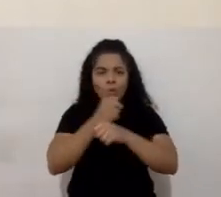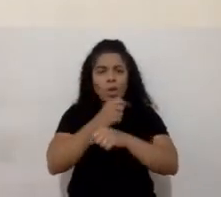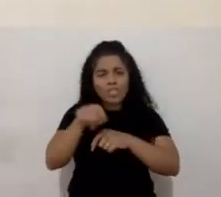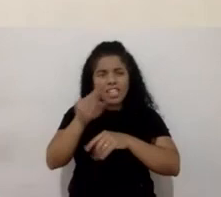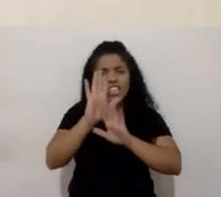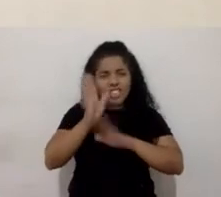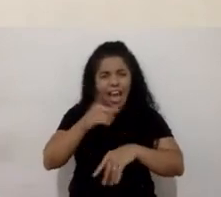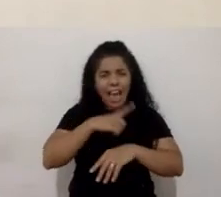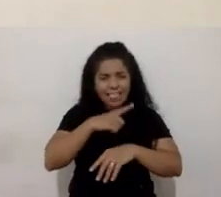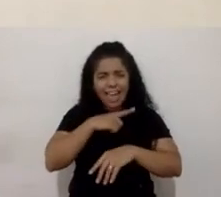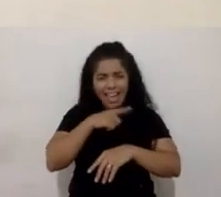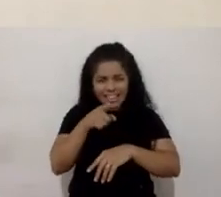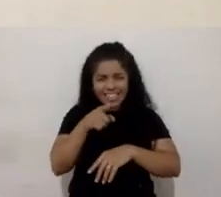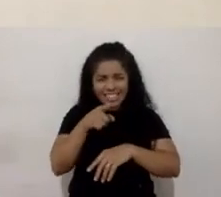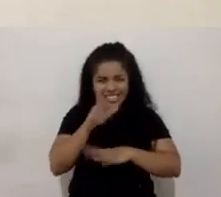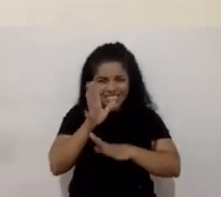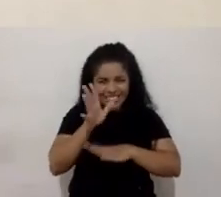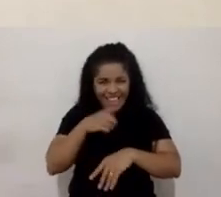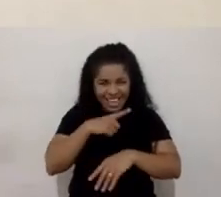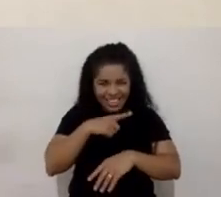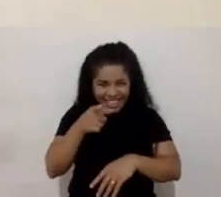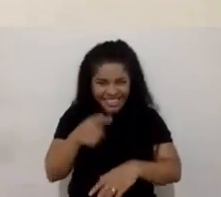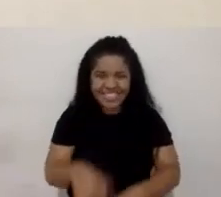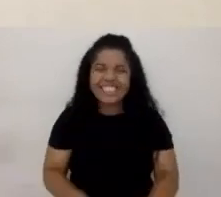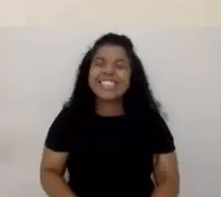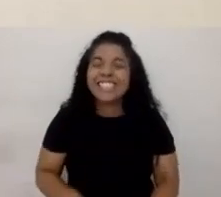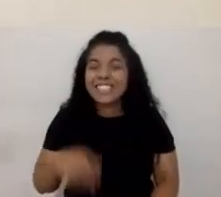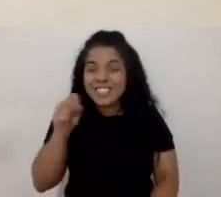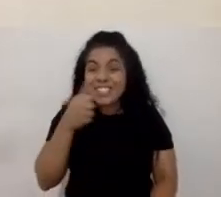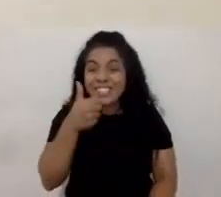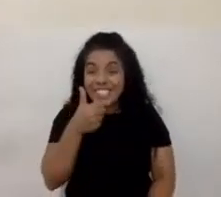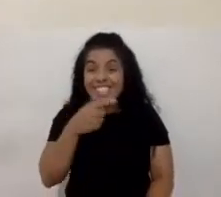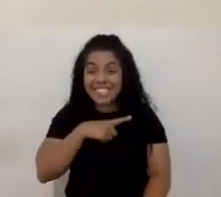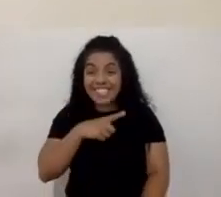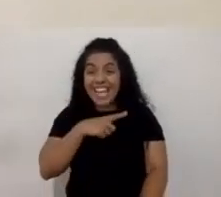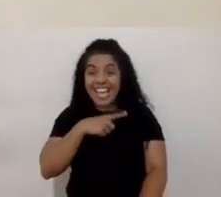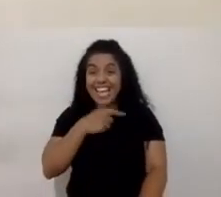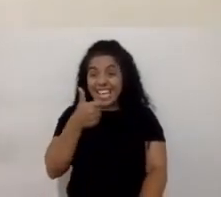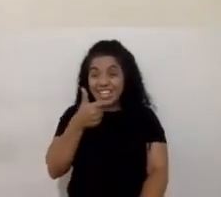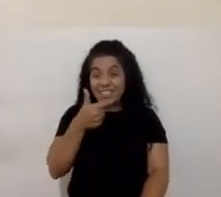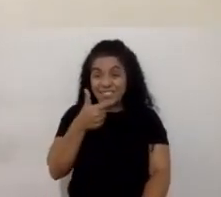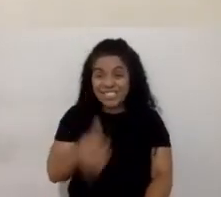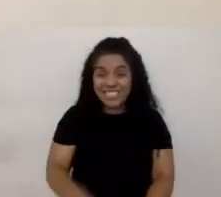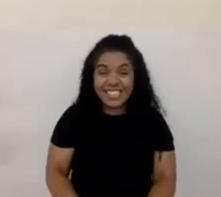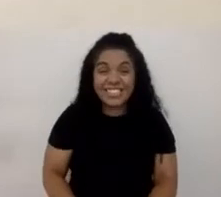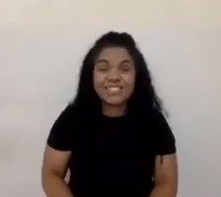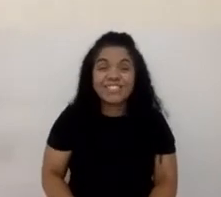I'm pretty sure we do. Yeah. All right. Okay, Kief, thank